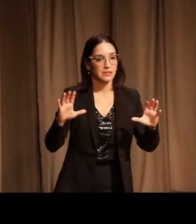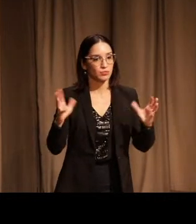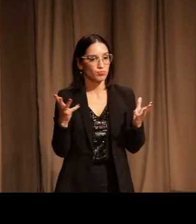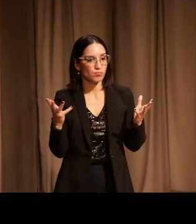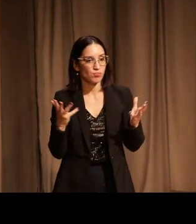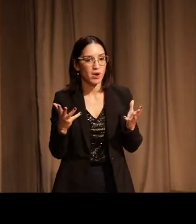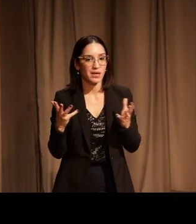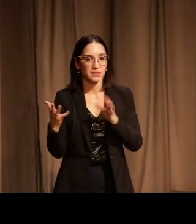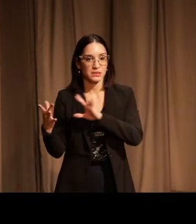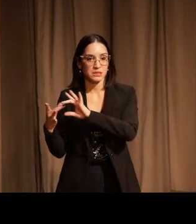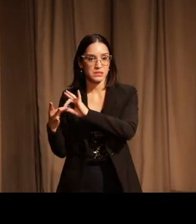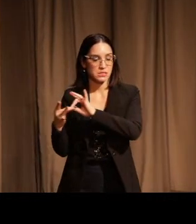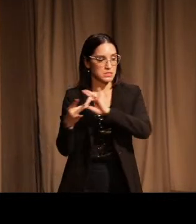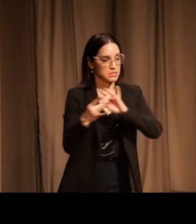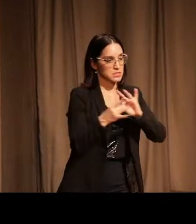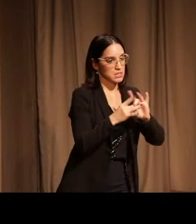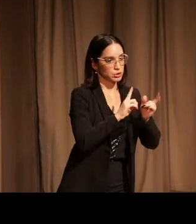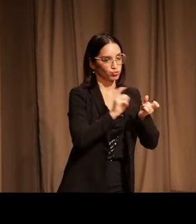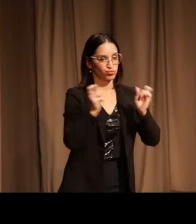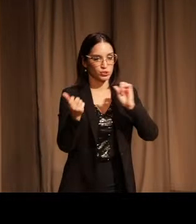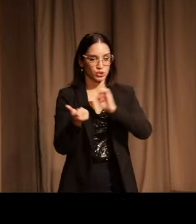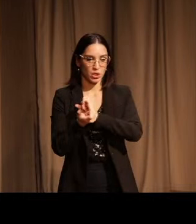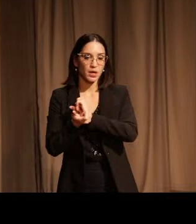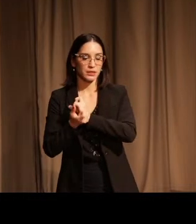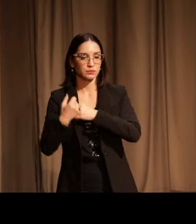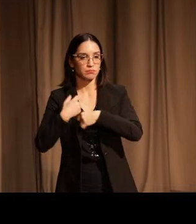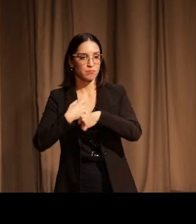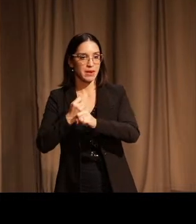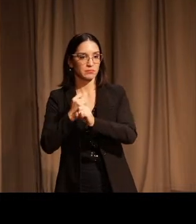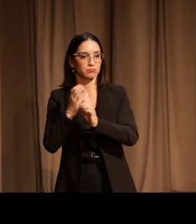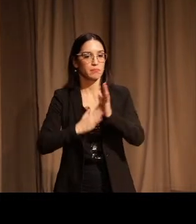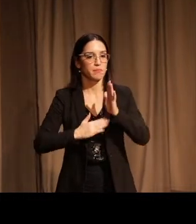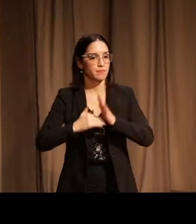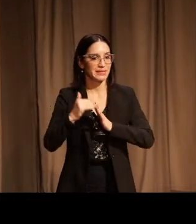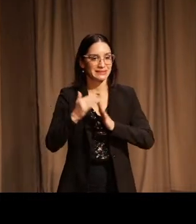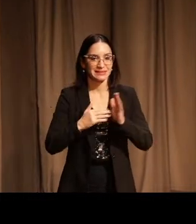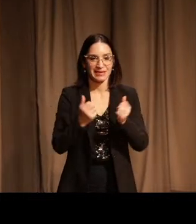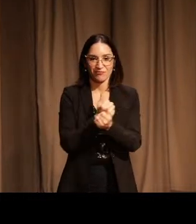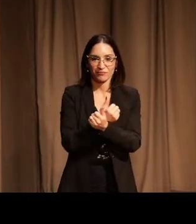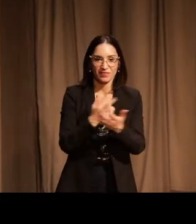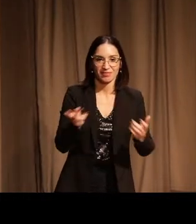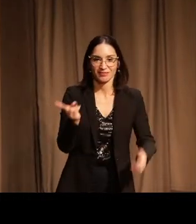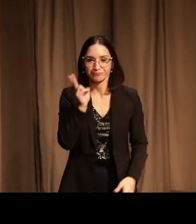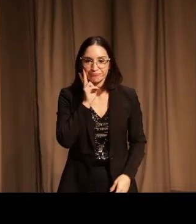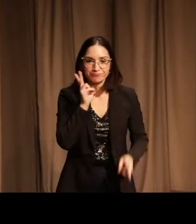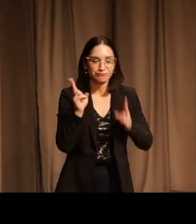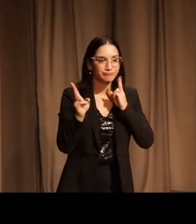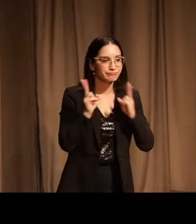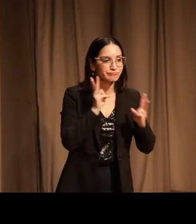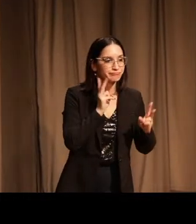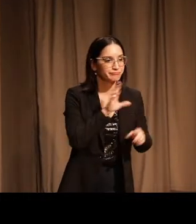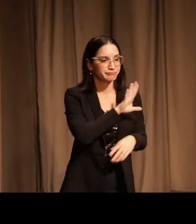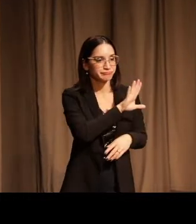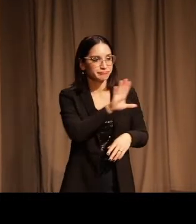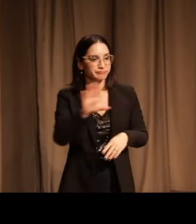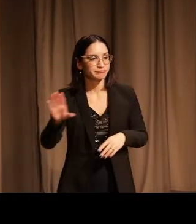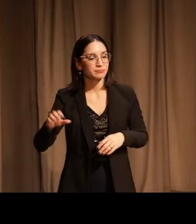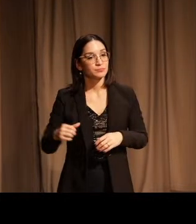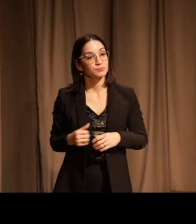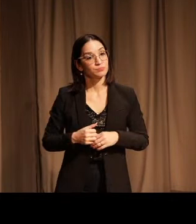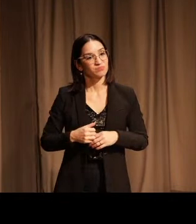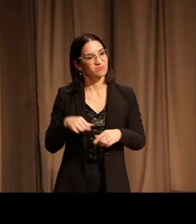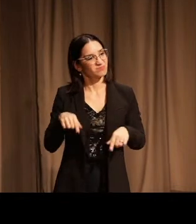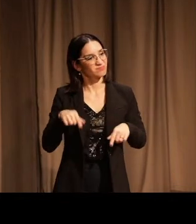with transforms into paintings. I remember her talking about the world here